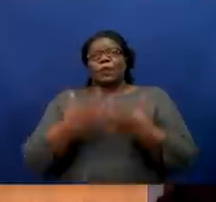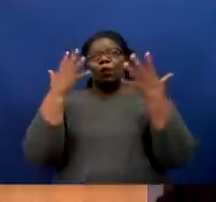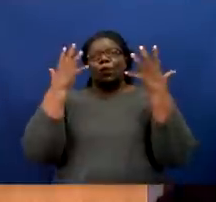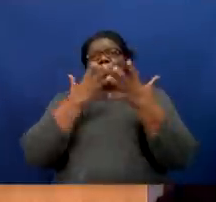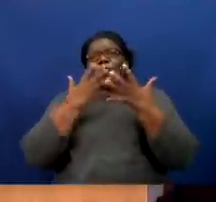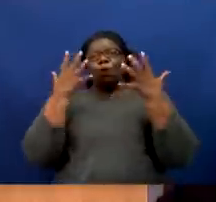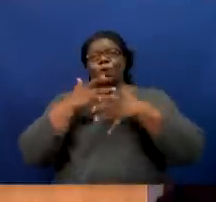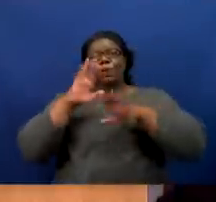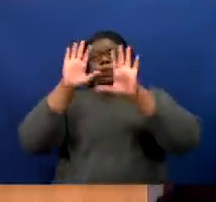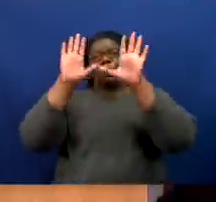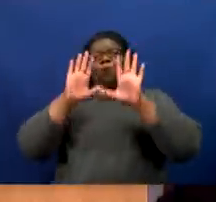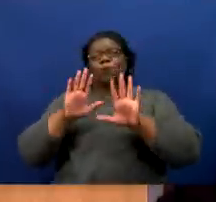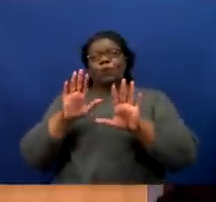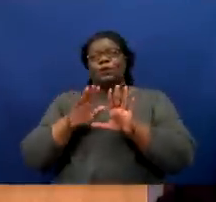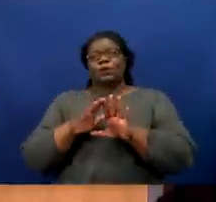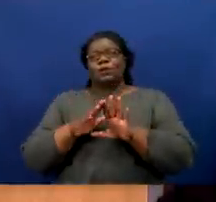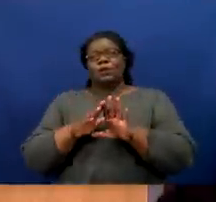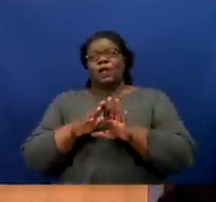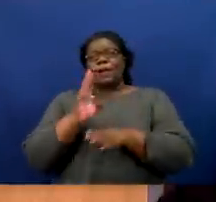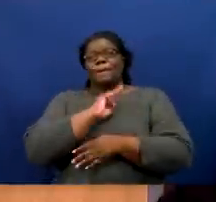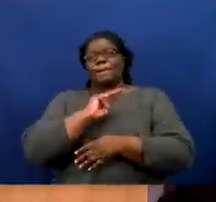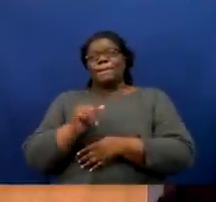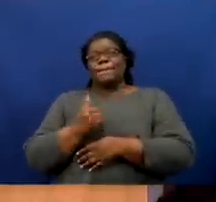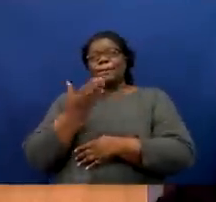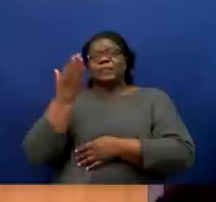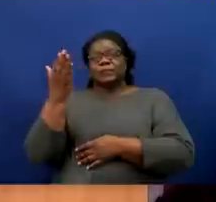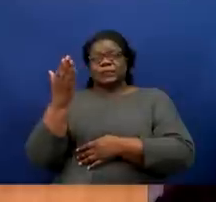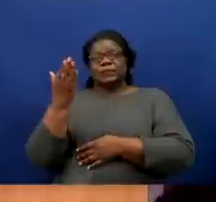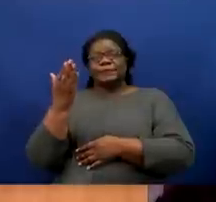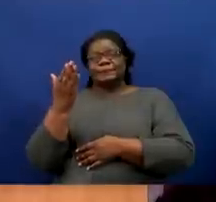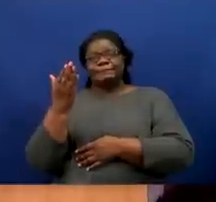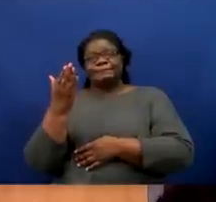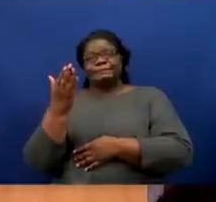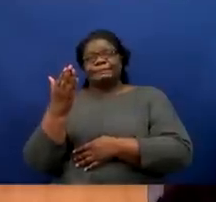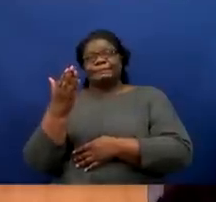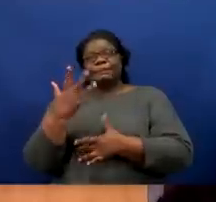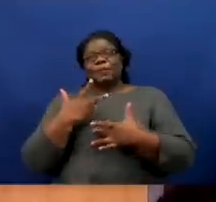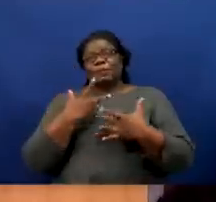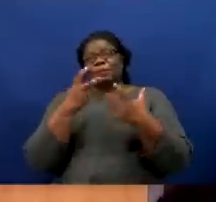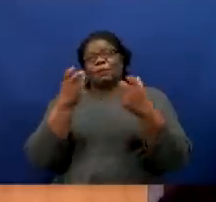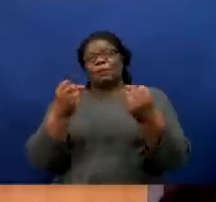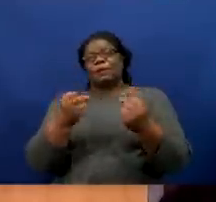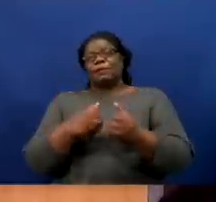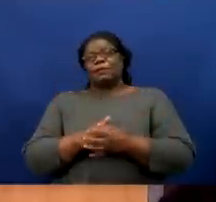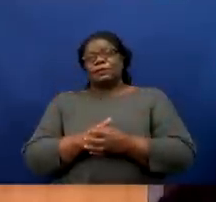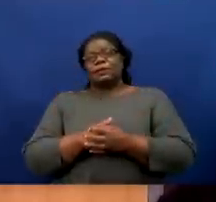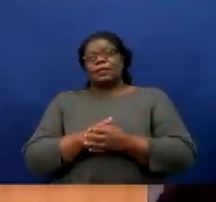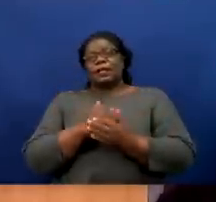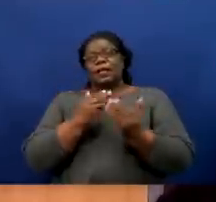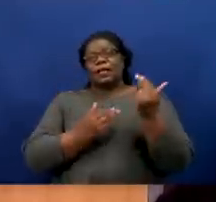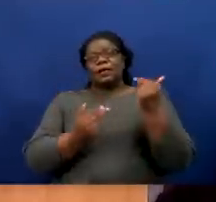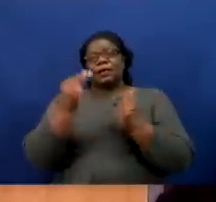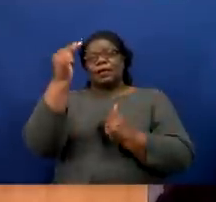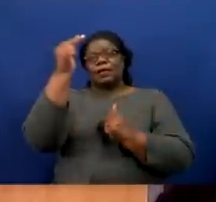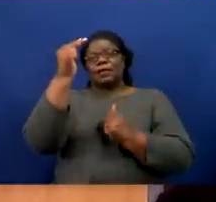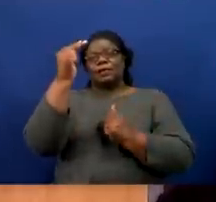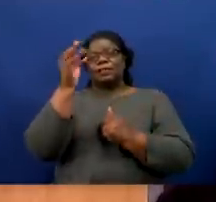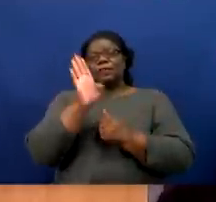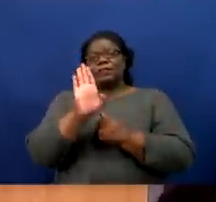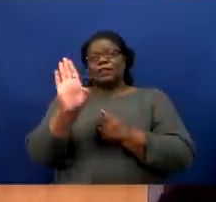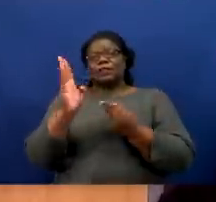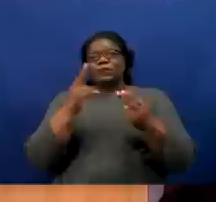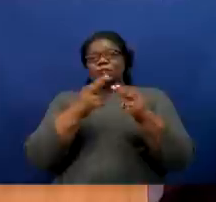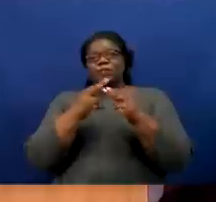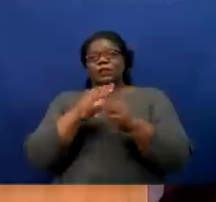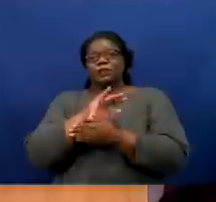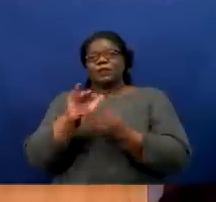wonderful, how majestic, how powerful, how high your name